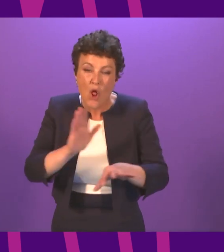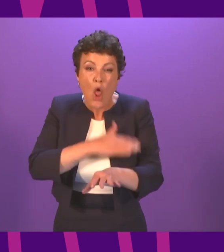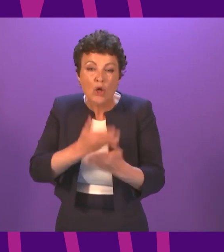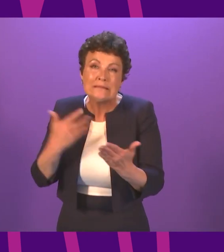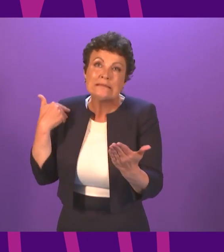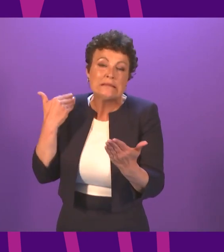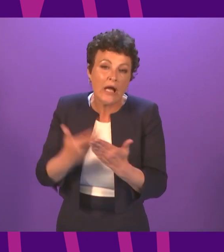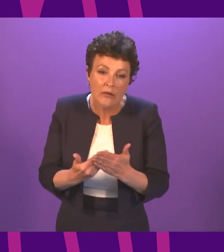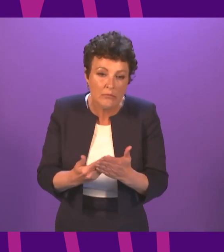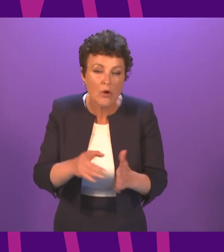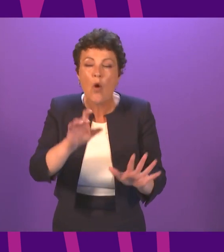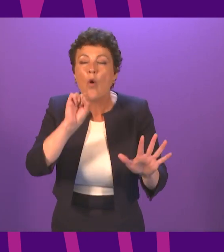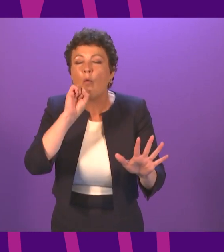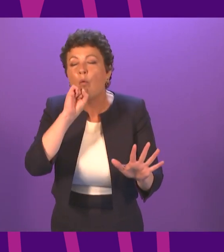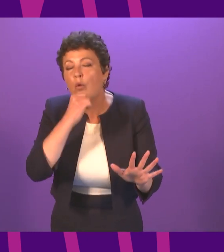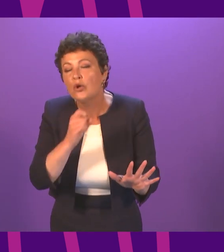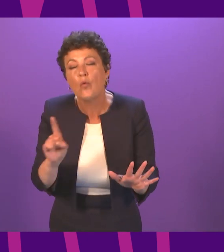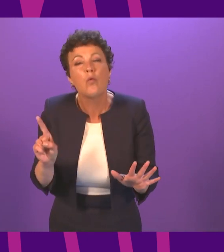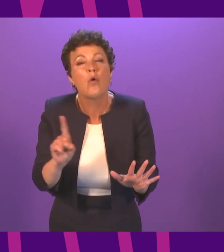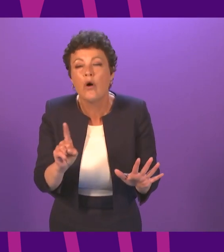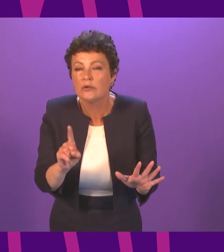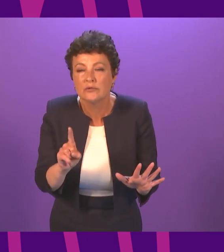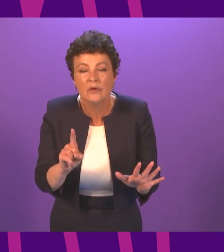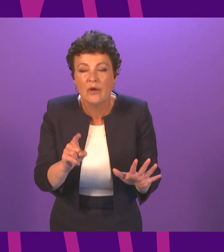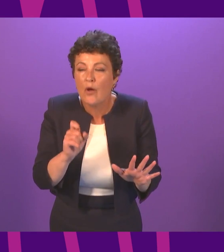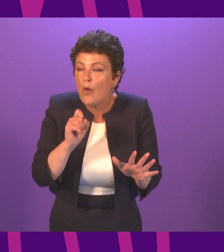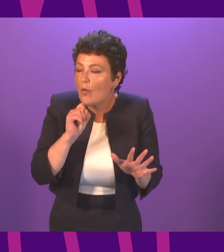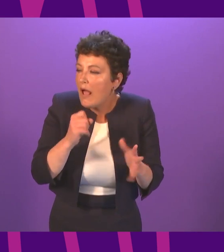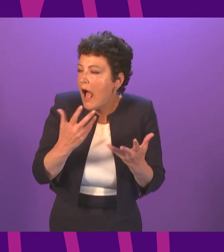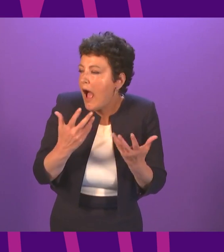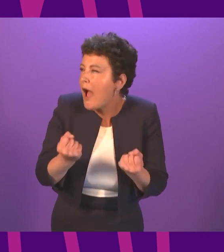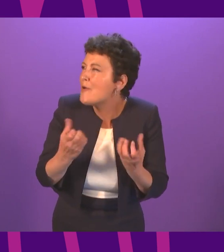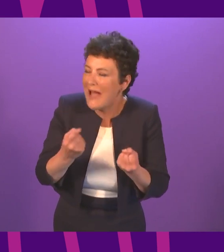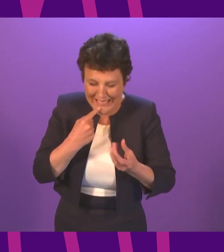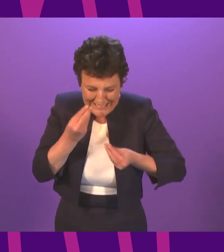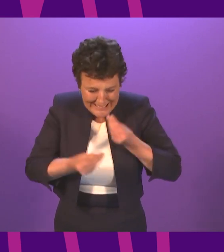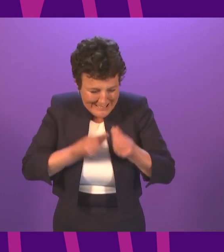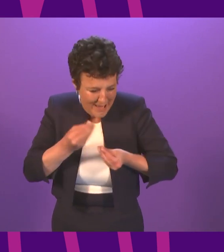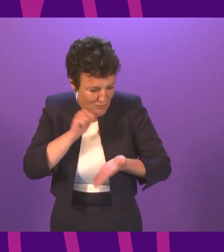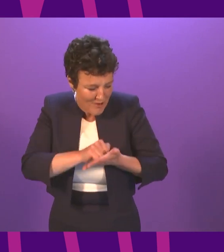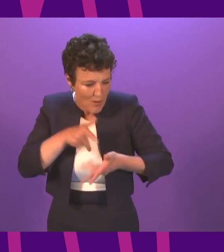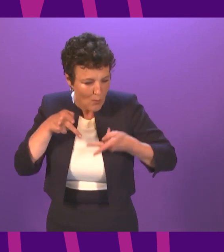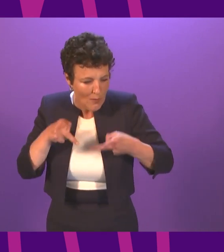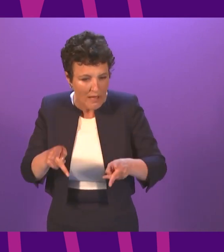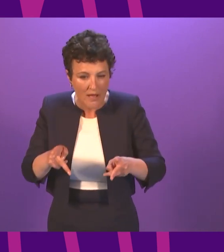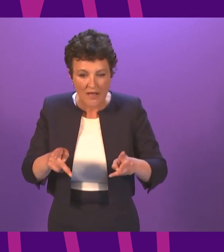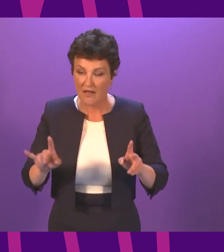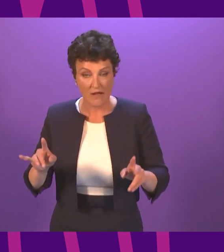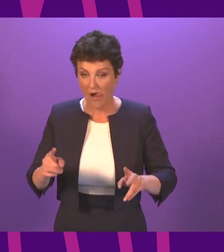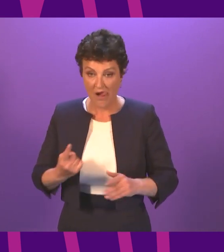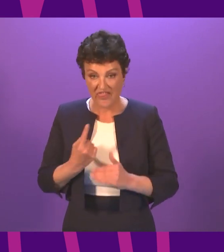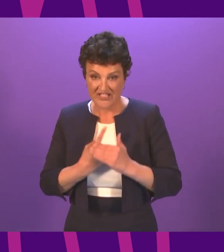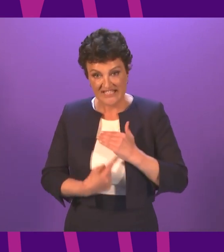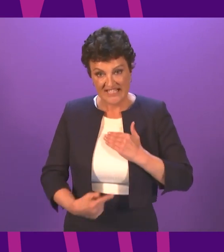would literally give our eye teeth for just a shred of the, how can I put this diplomatically,